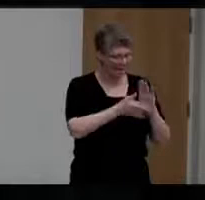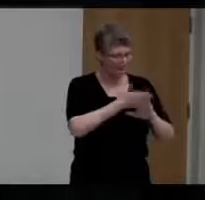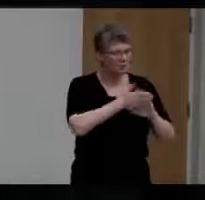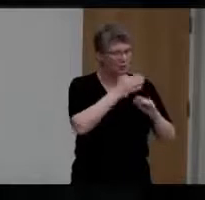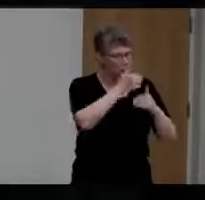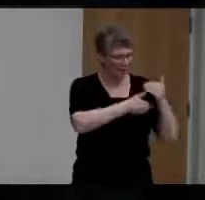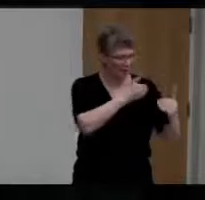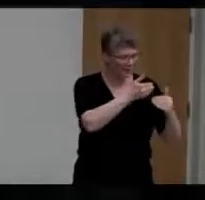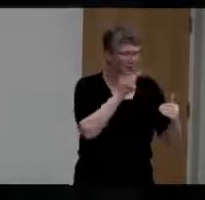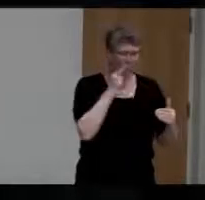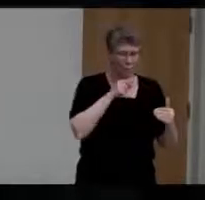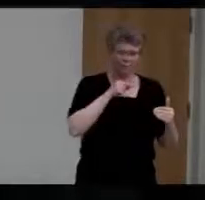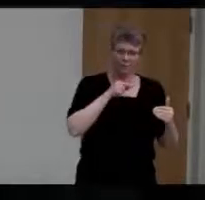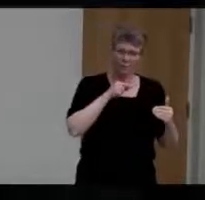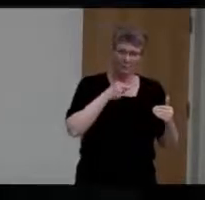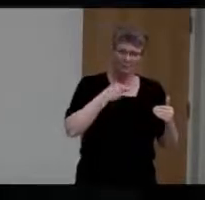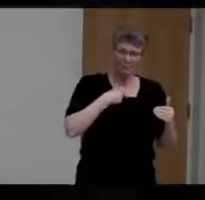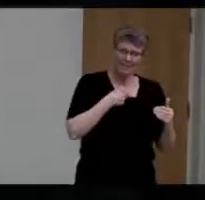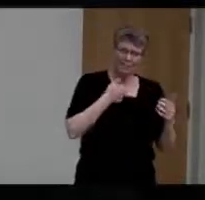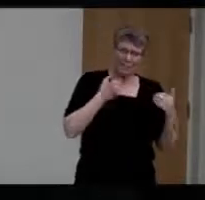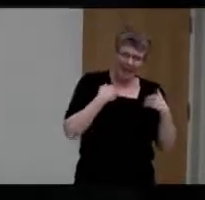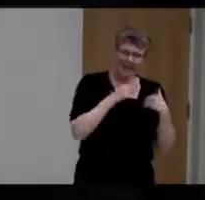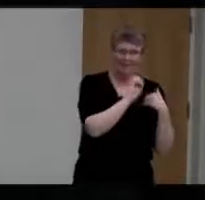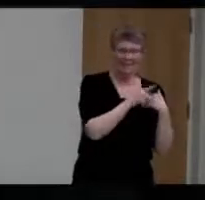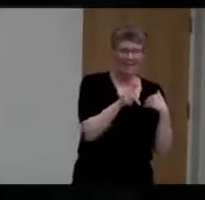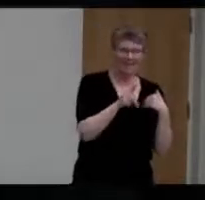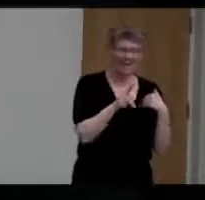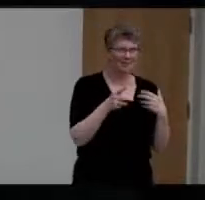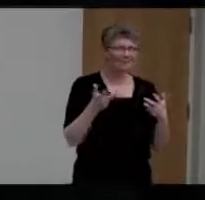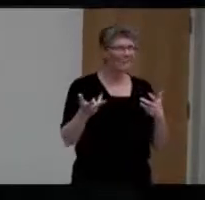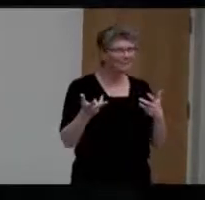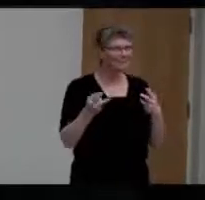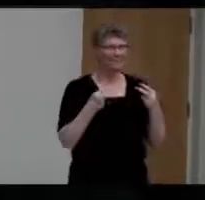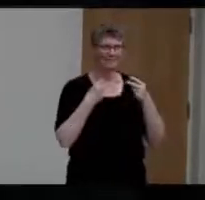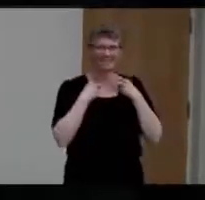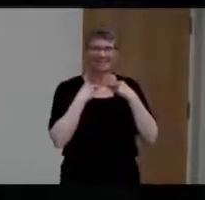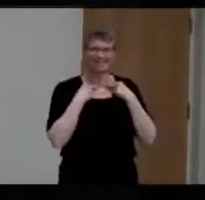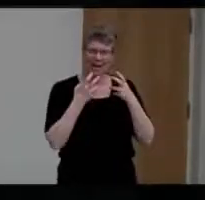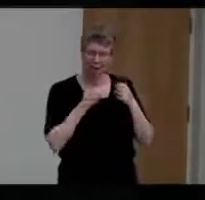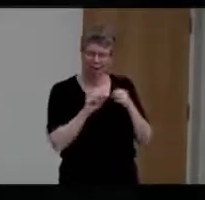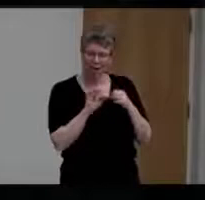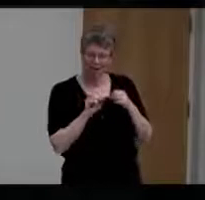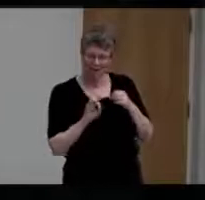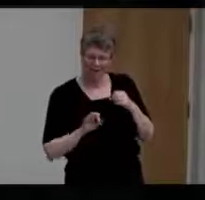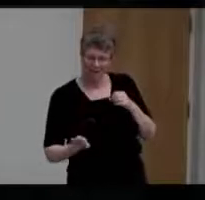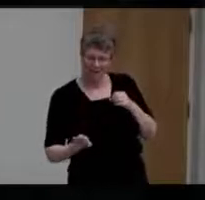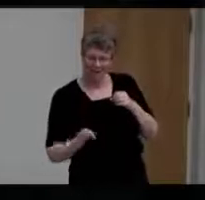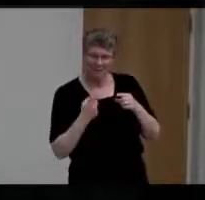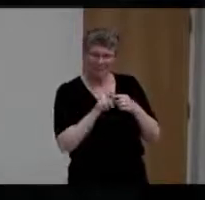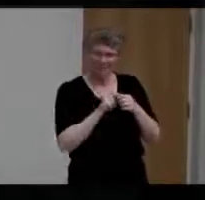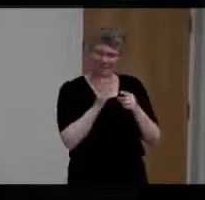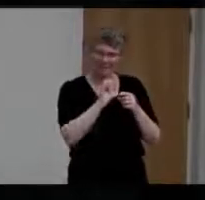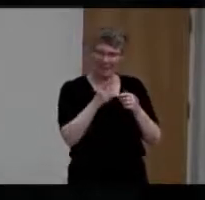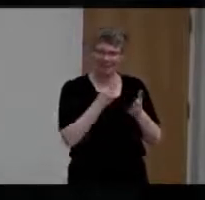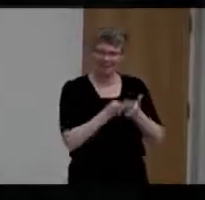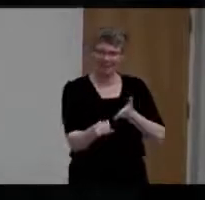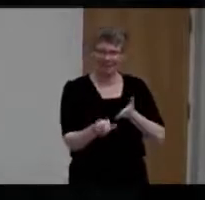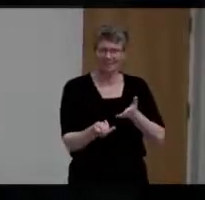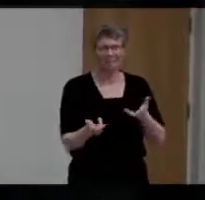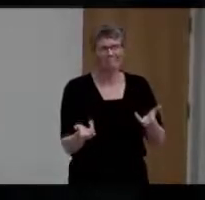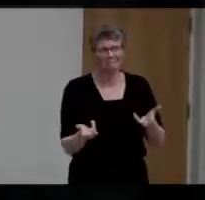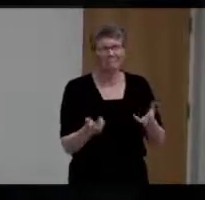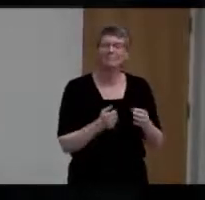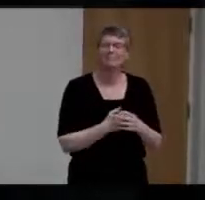convenience. Oh, it's awful. It's like, it's such the banality of evil. It's so tricky. And so I have this tension with my tech. But I also